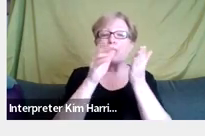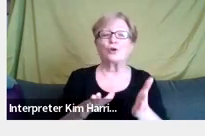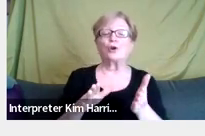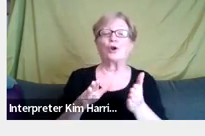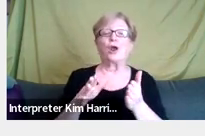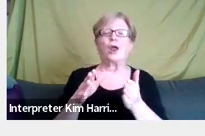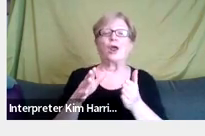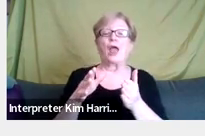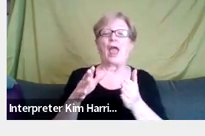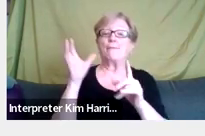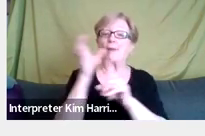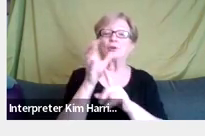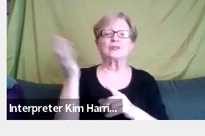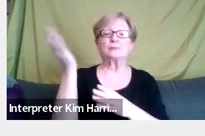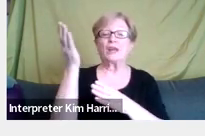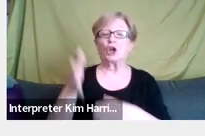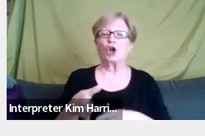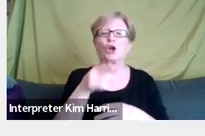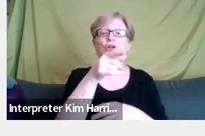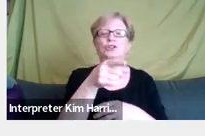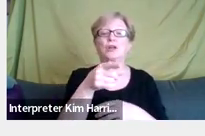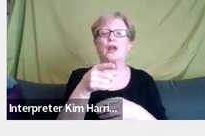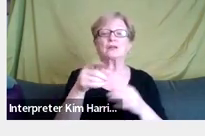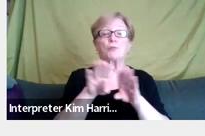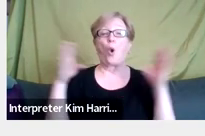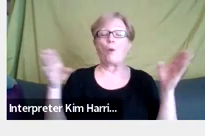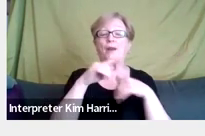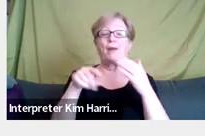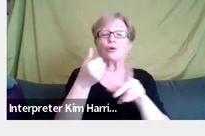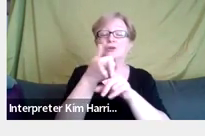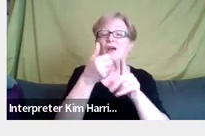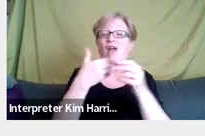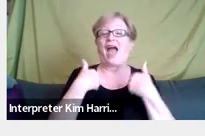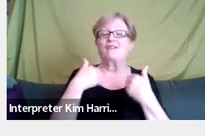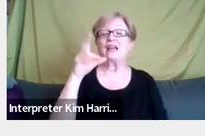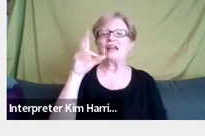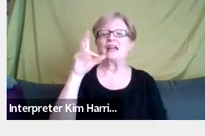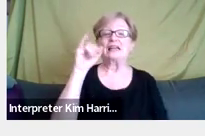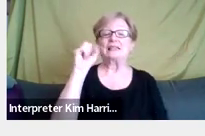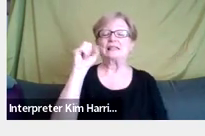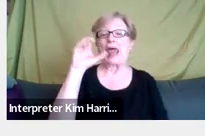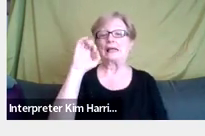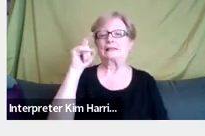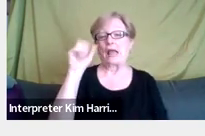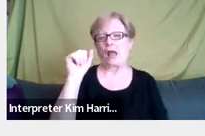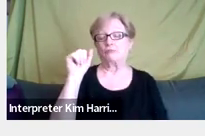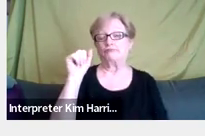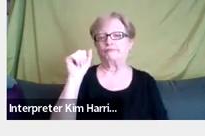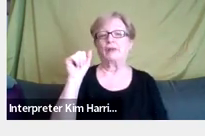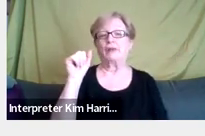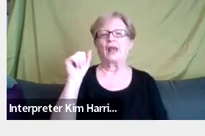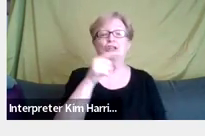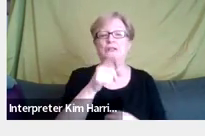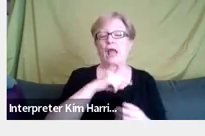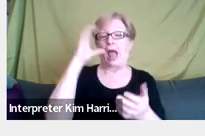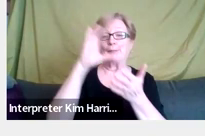speaker. She has been open about having dyslexia. And so she says, "I believe